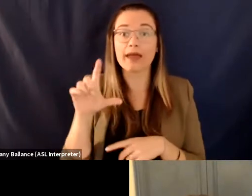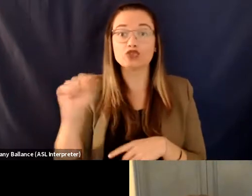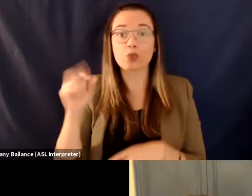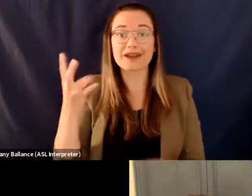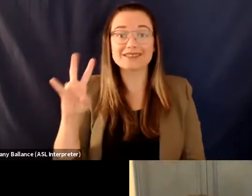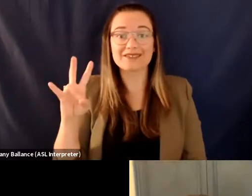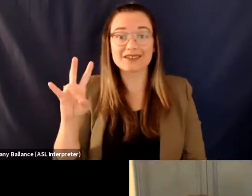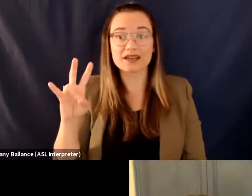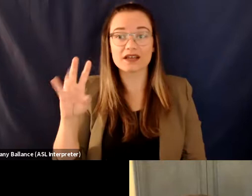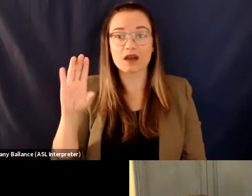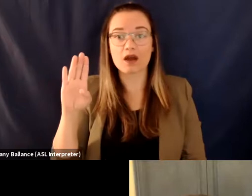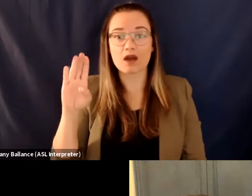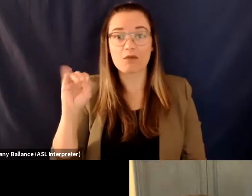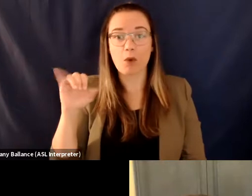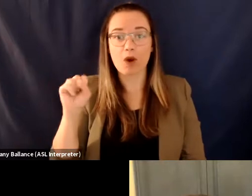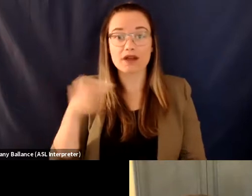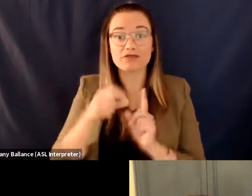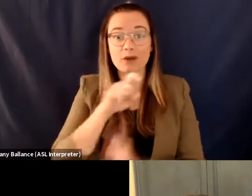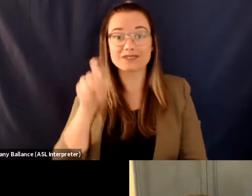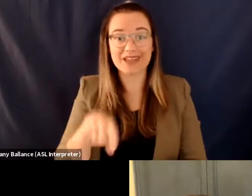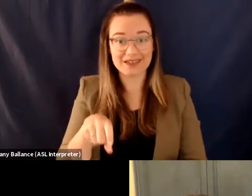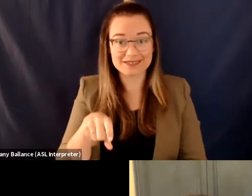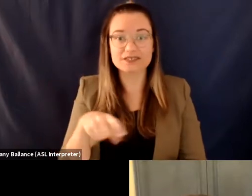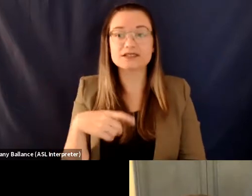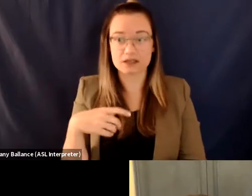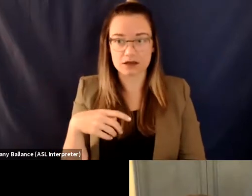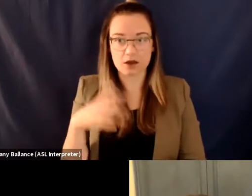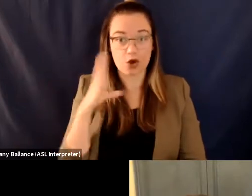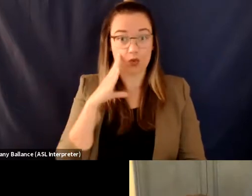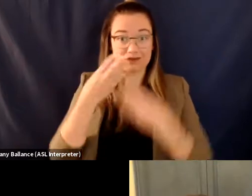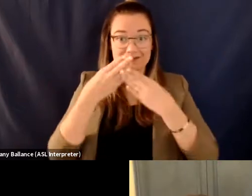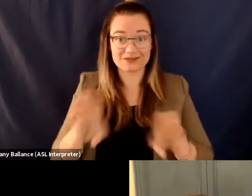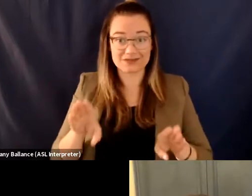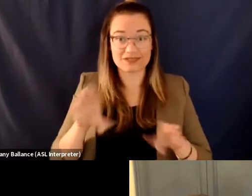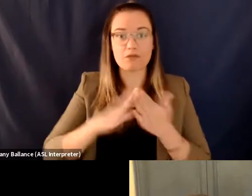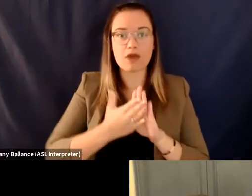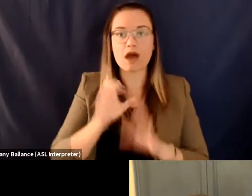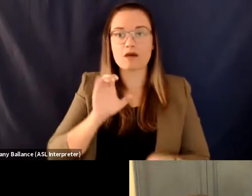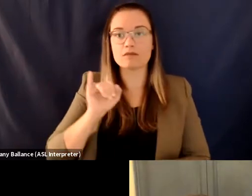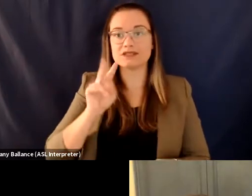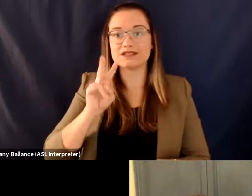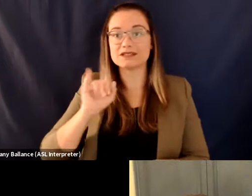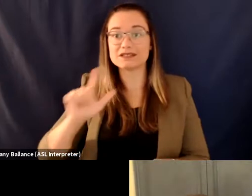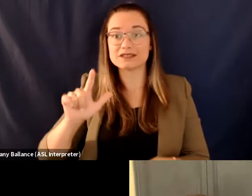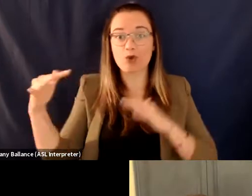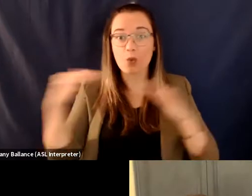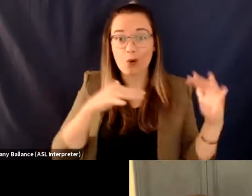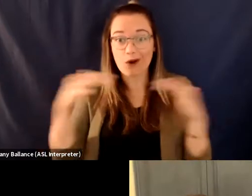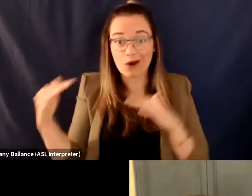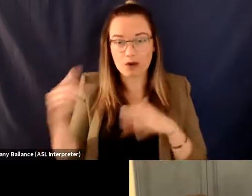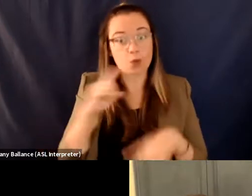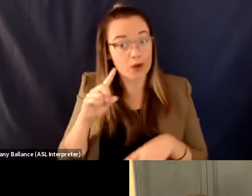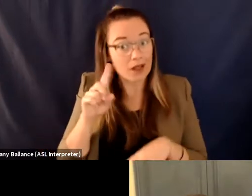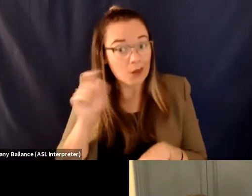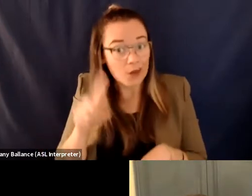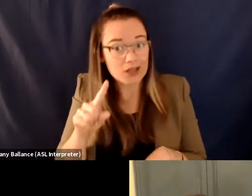in Texas voted to secede from the Union? Were they going to split apart into civil war, which is, you know, a very real question,